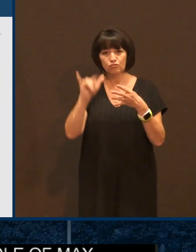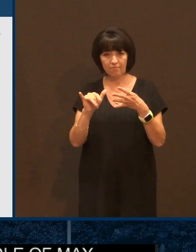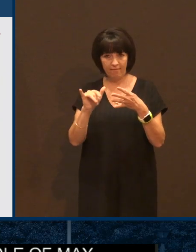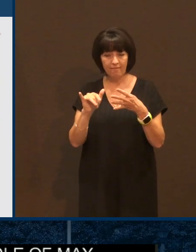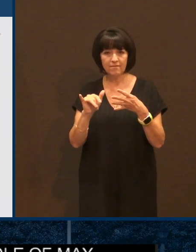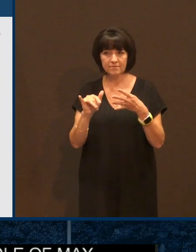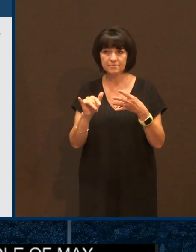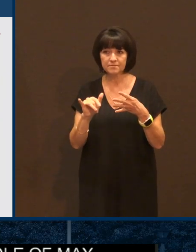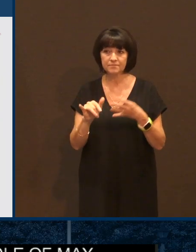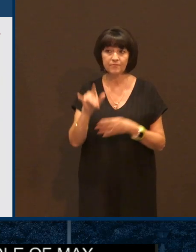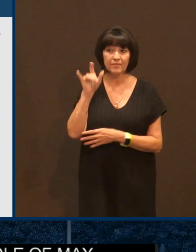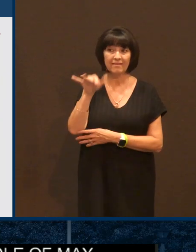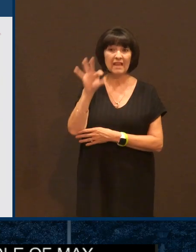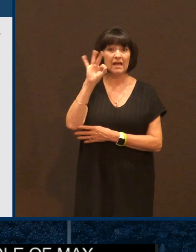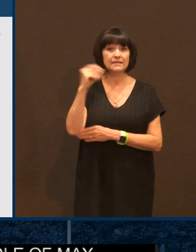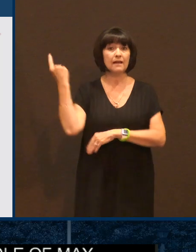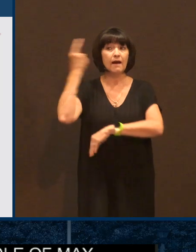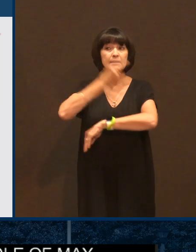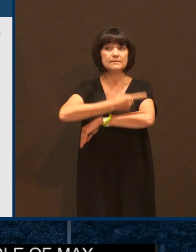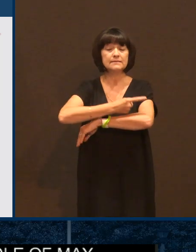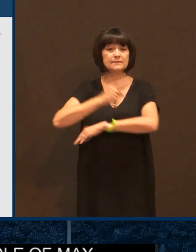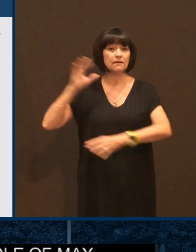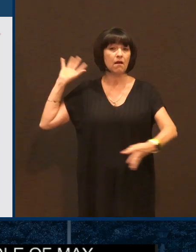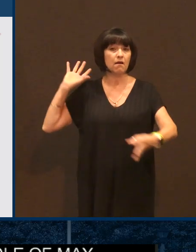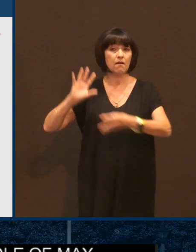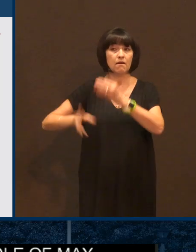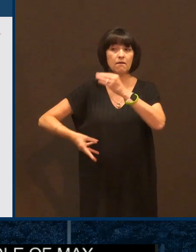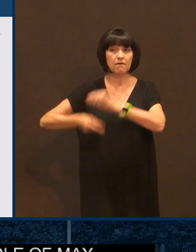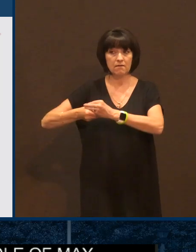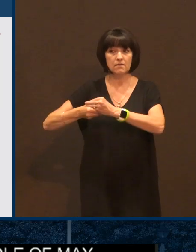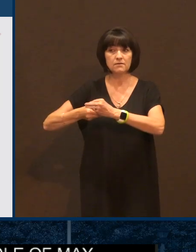really good picture of kind of the classic